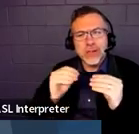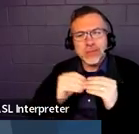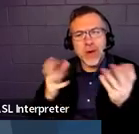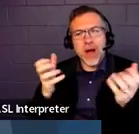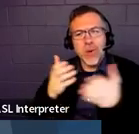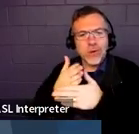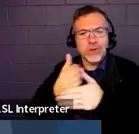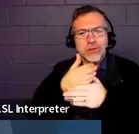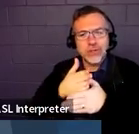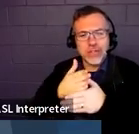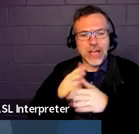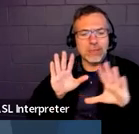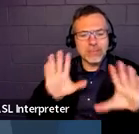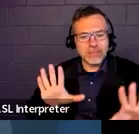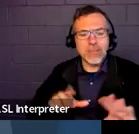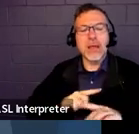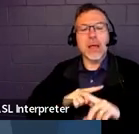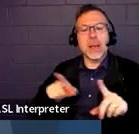I'd rather